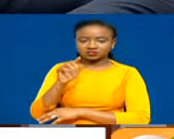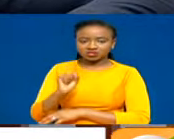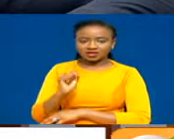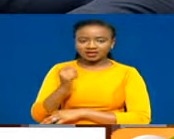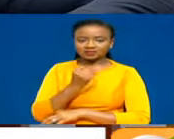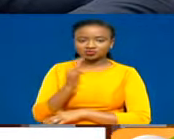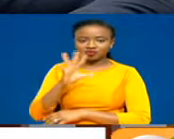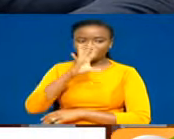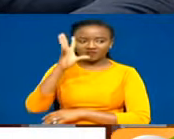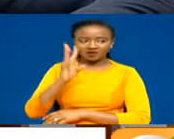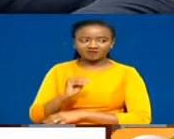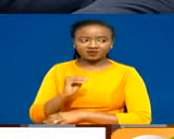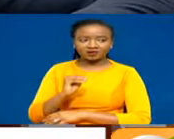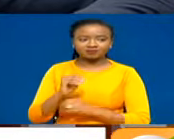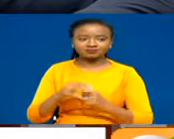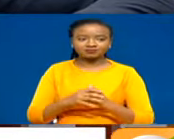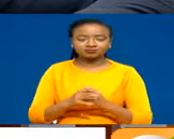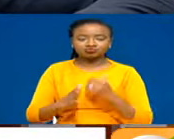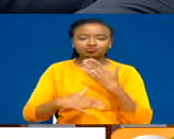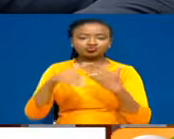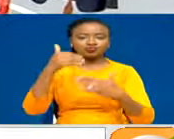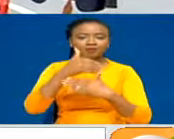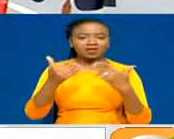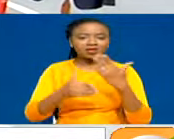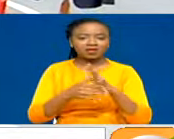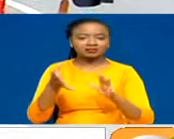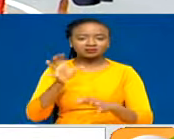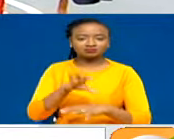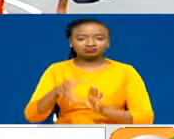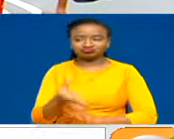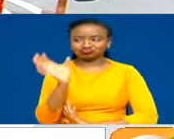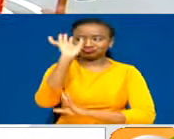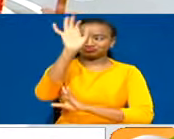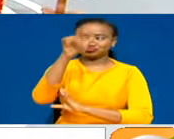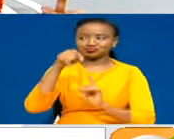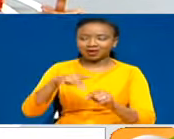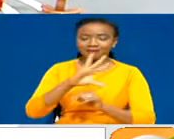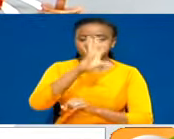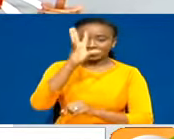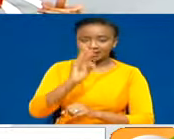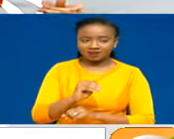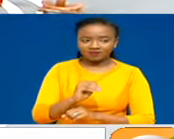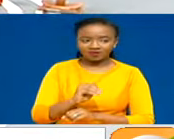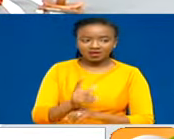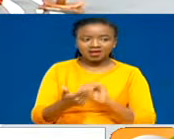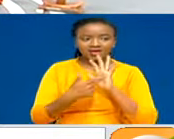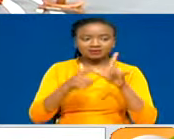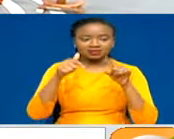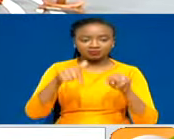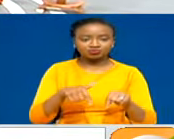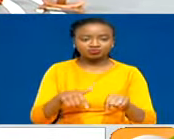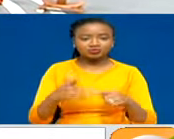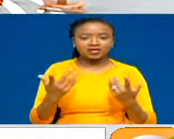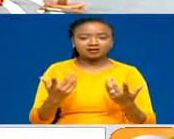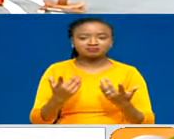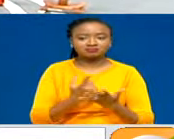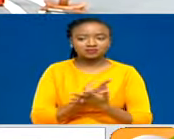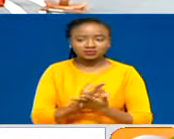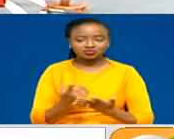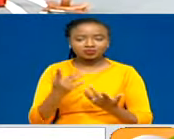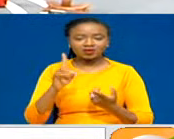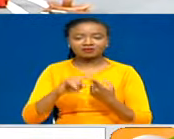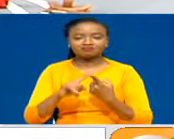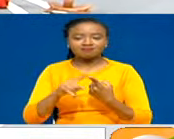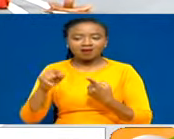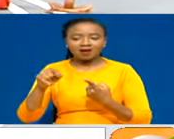100 basketball courts across Africa, starting with Kenya this week, one in Korogosho, one in Samburu. Others will be in